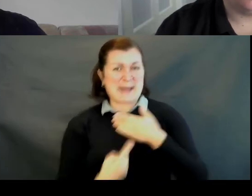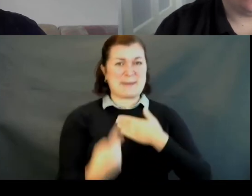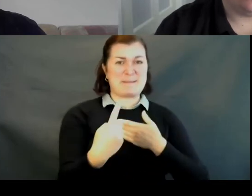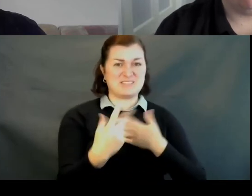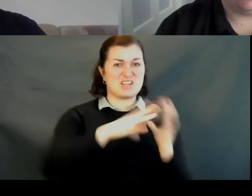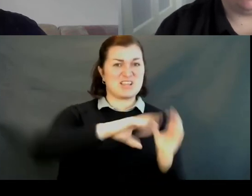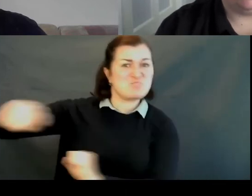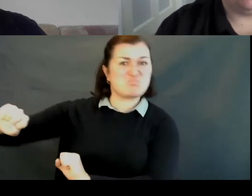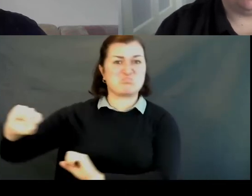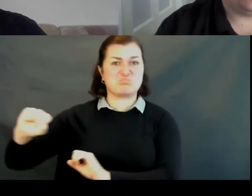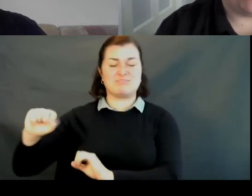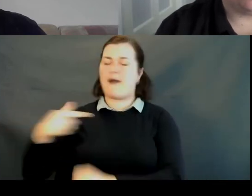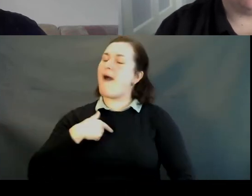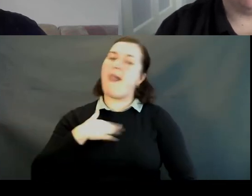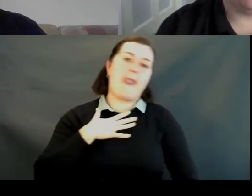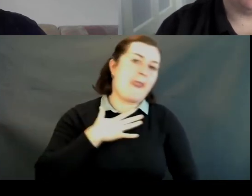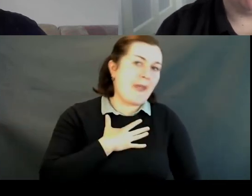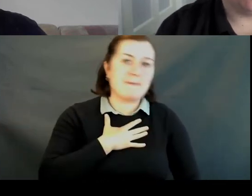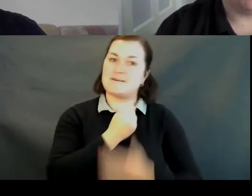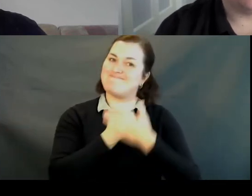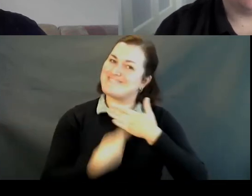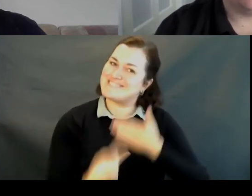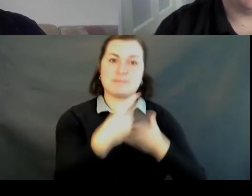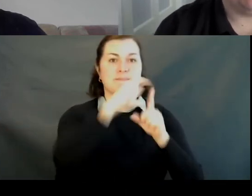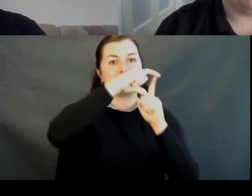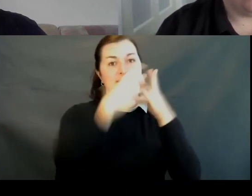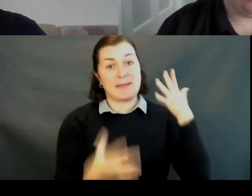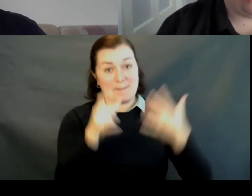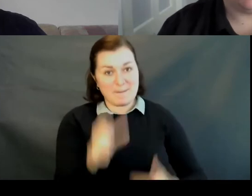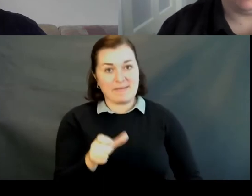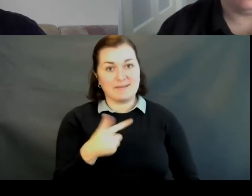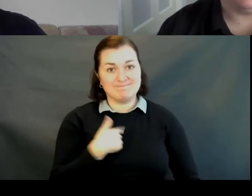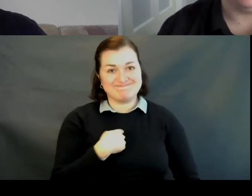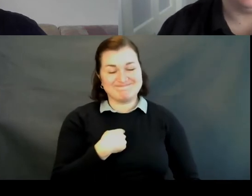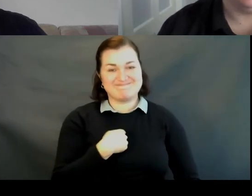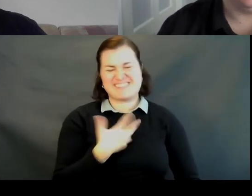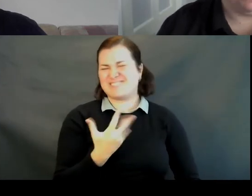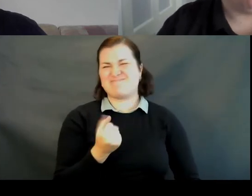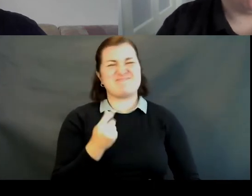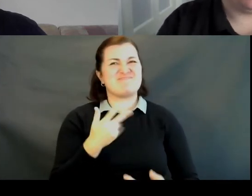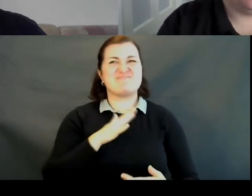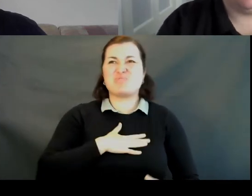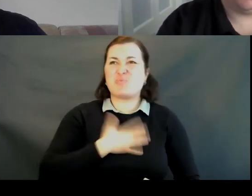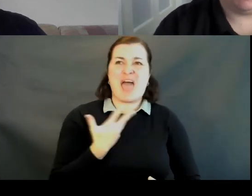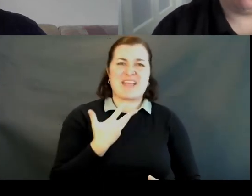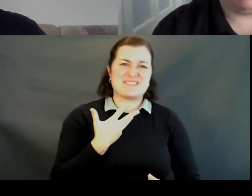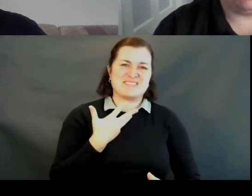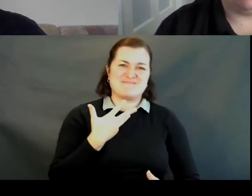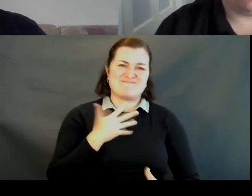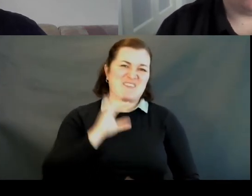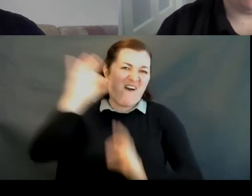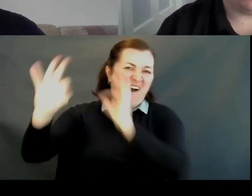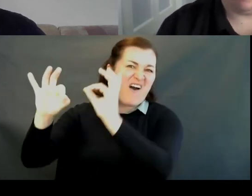person. I love being an independent disabled person. So having to rely on someone else to help me do